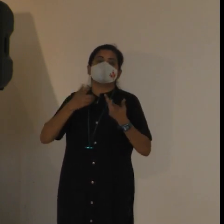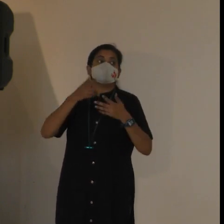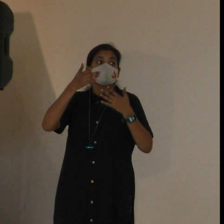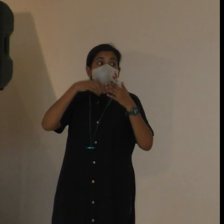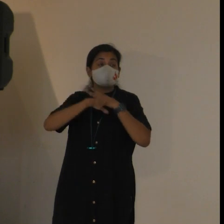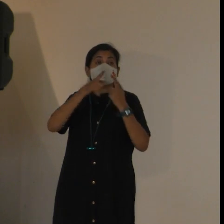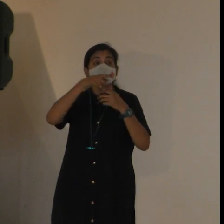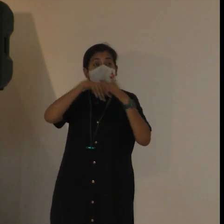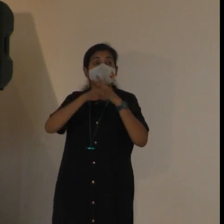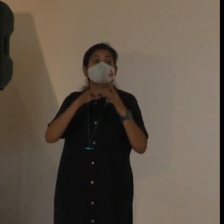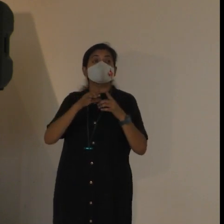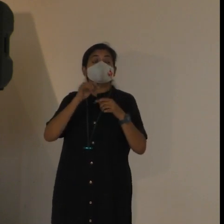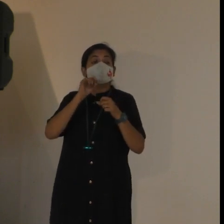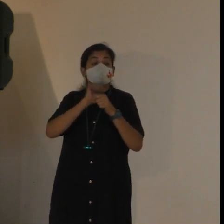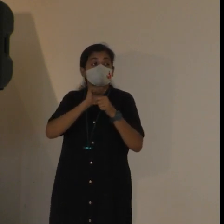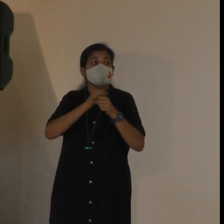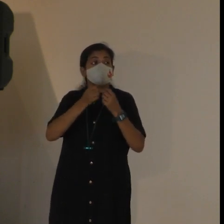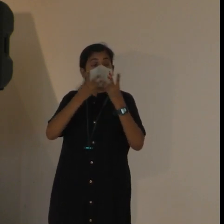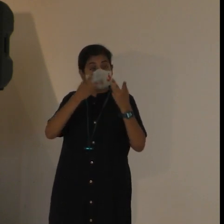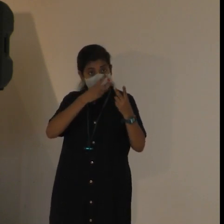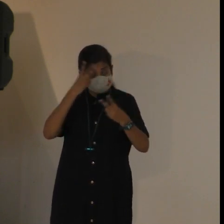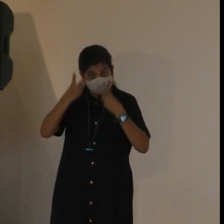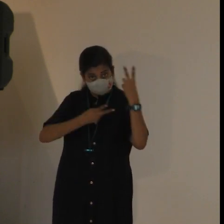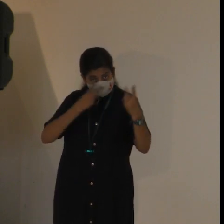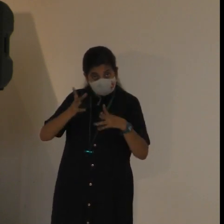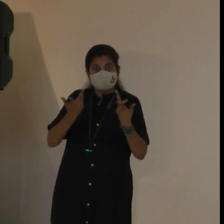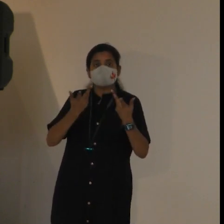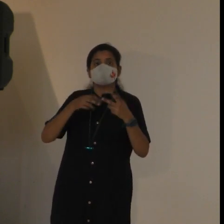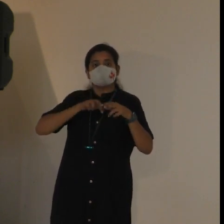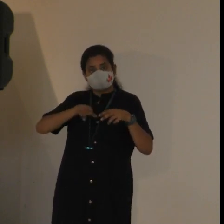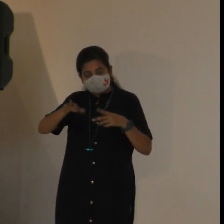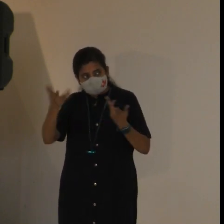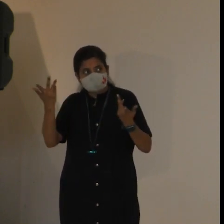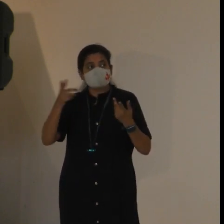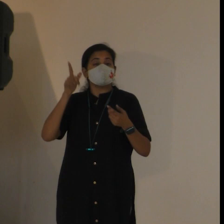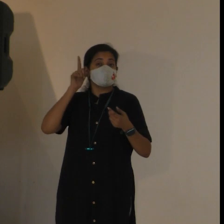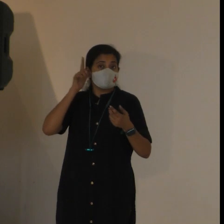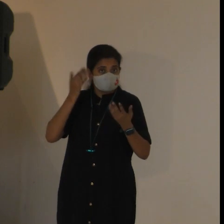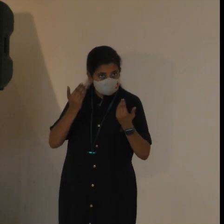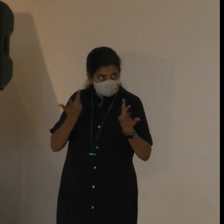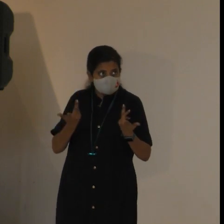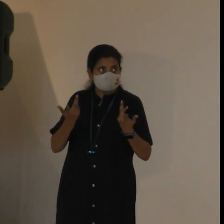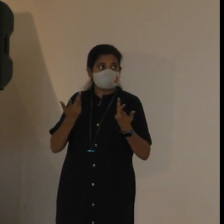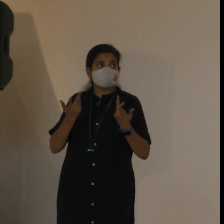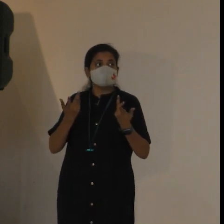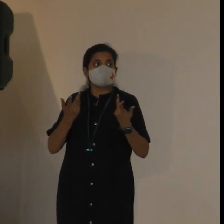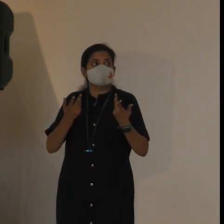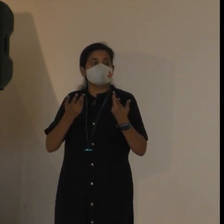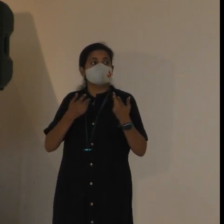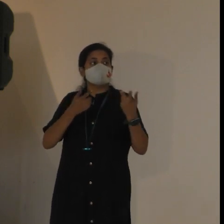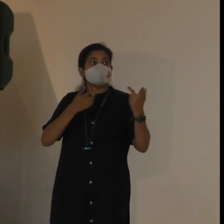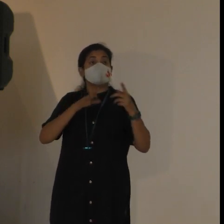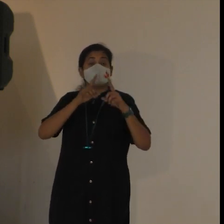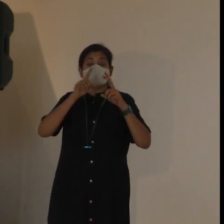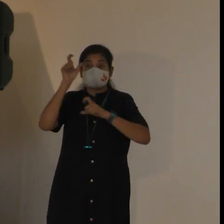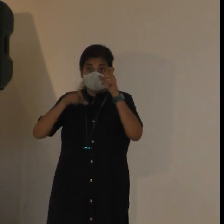multitask with it. You can, you know, drive, you can walk, you can do your chores while listening to things, and that entire